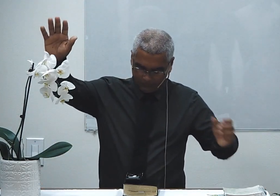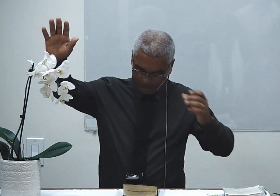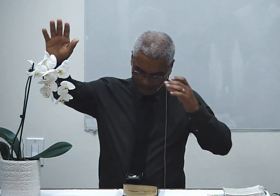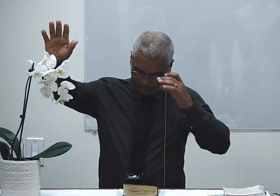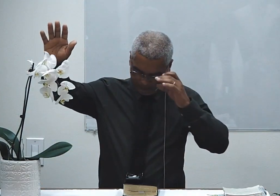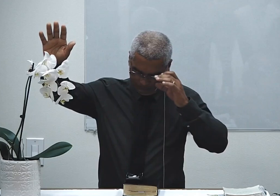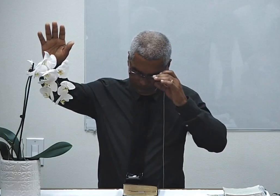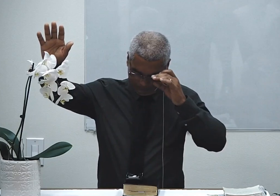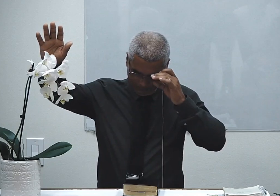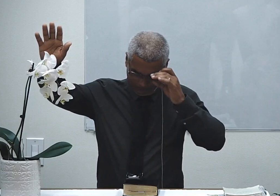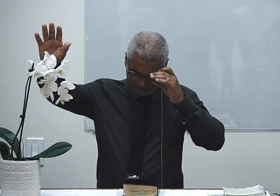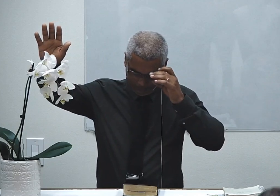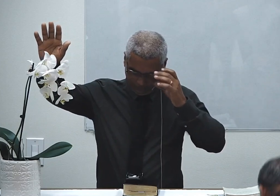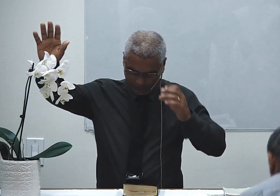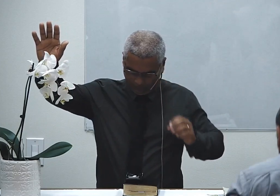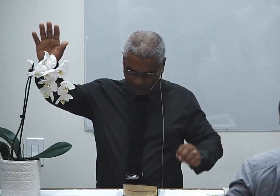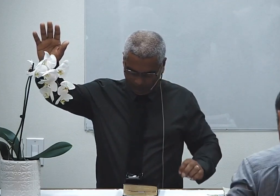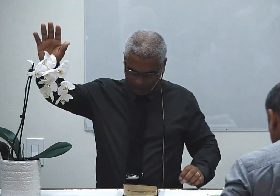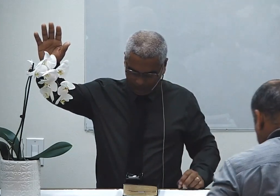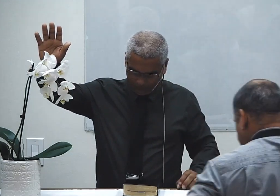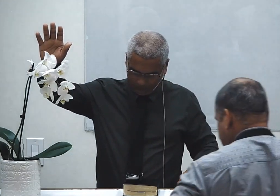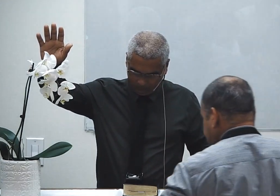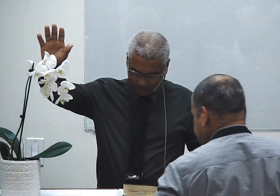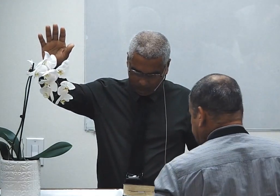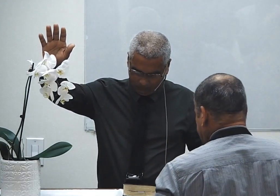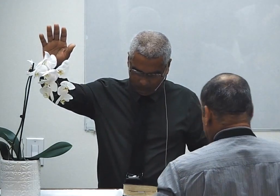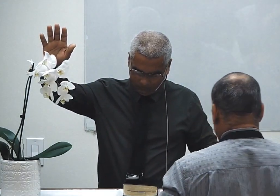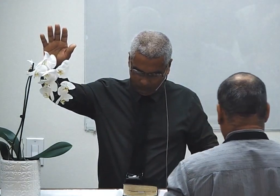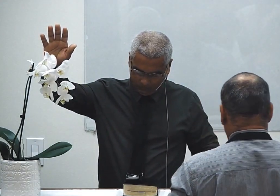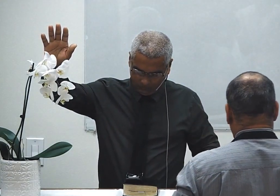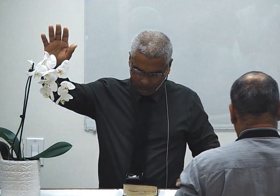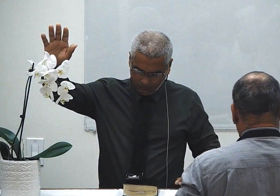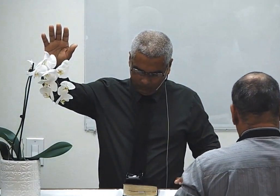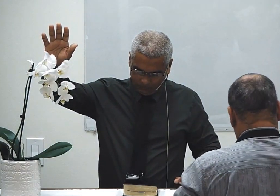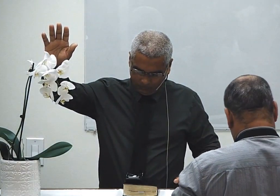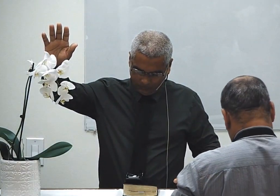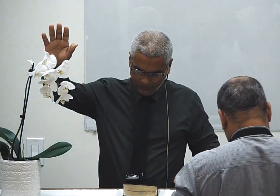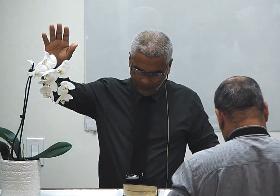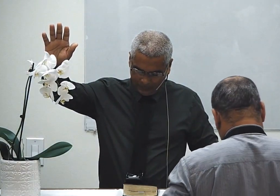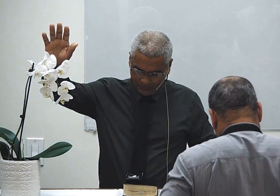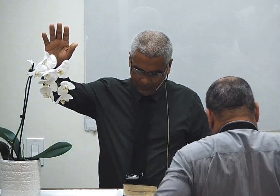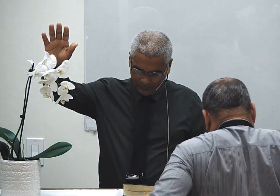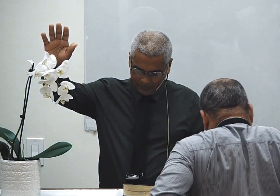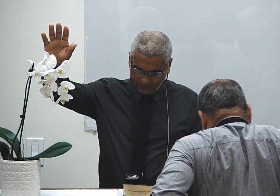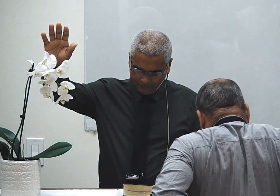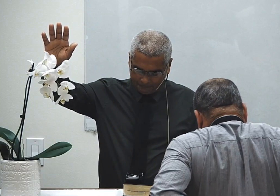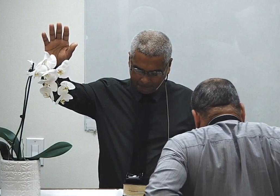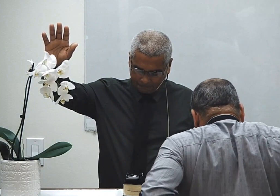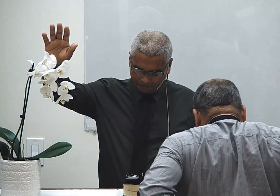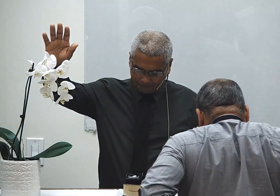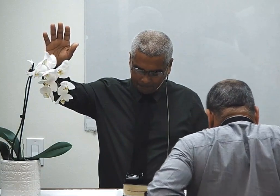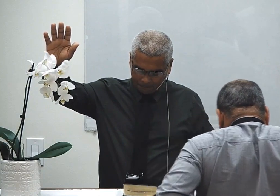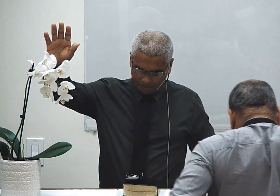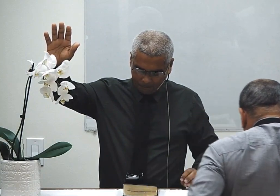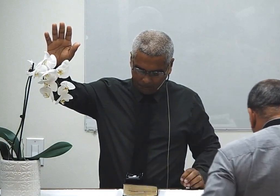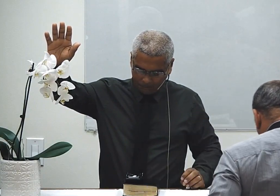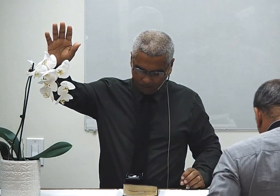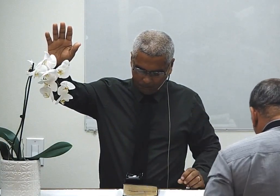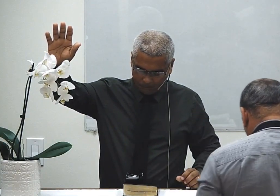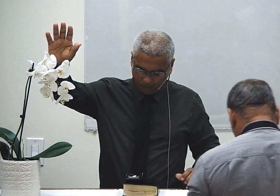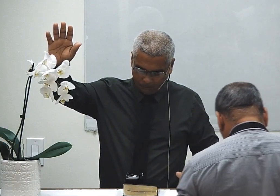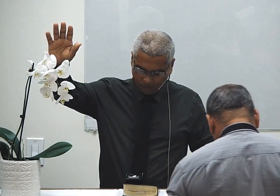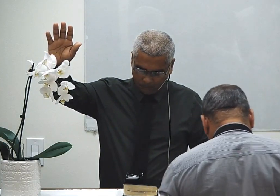Lord, we praise you for the blessing of seeing our children who are the children of the Lord,